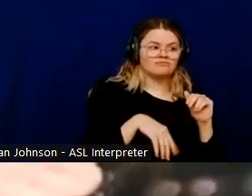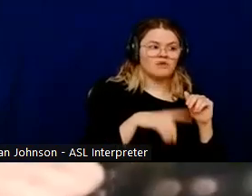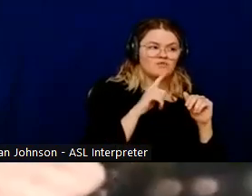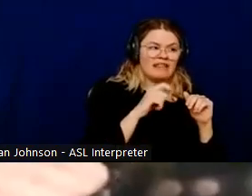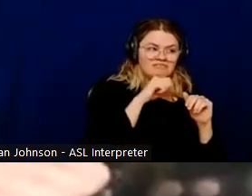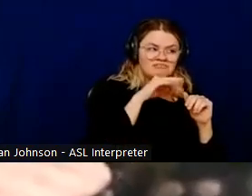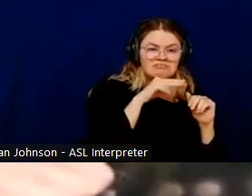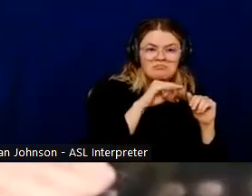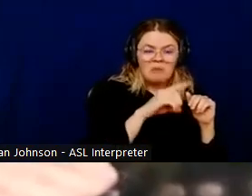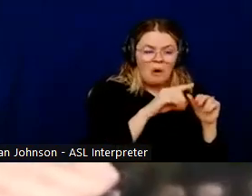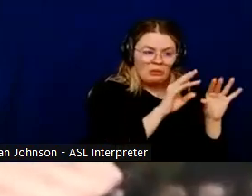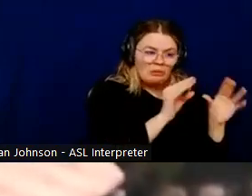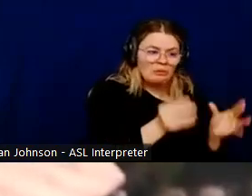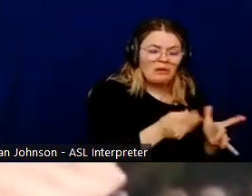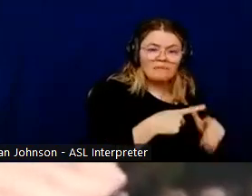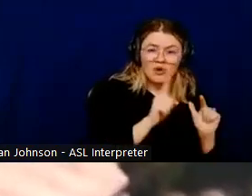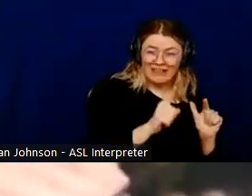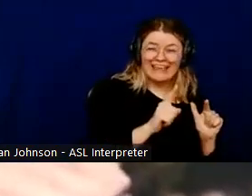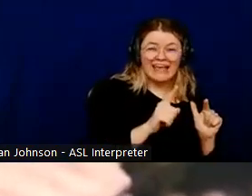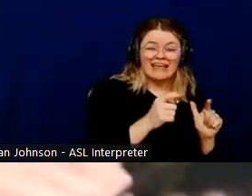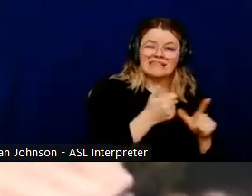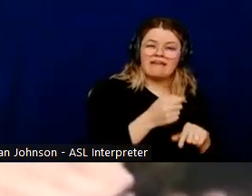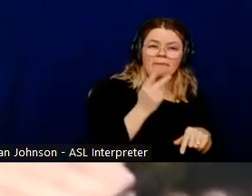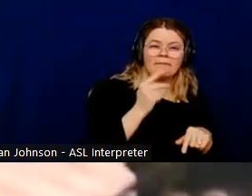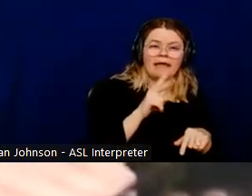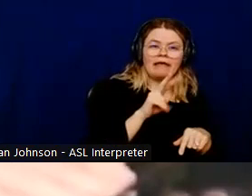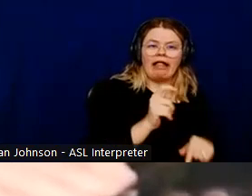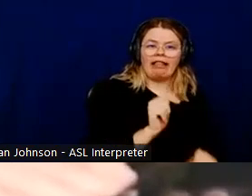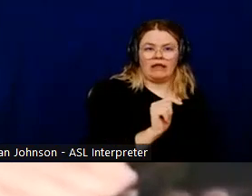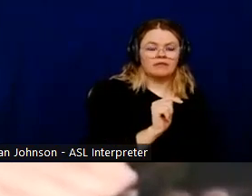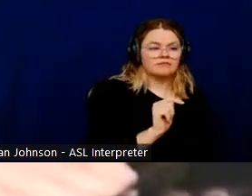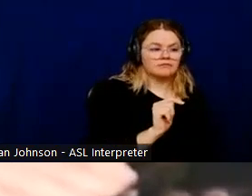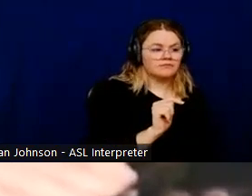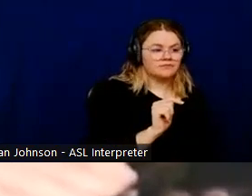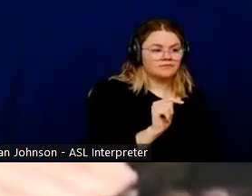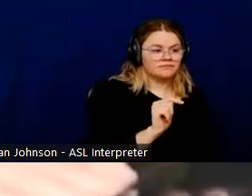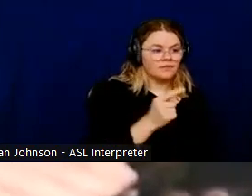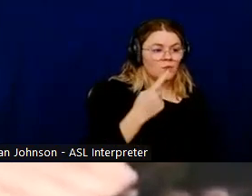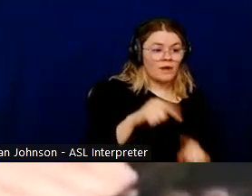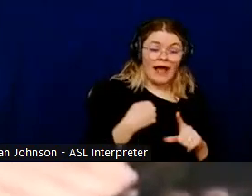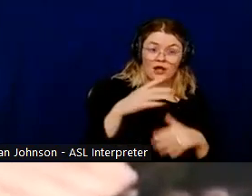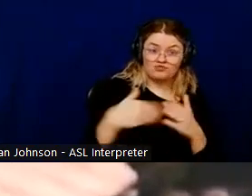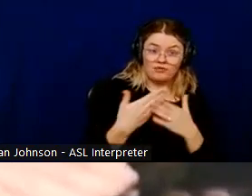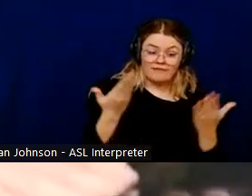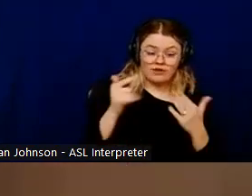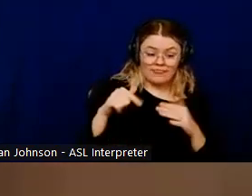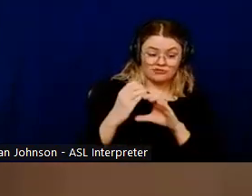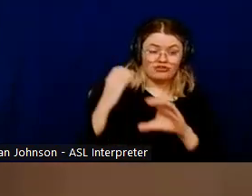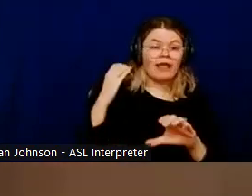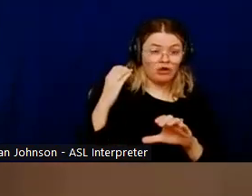but it's pink velvet. And when I moved into Sean's, it came with me.